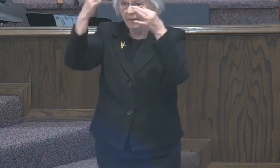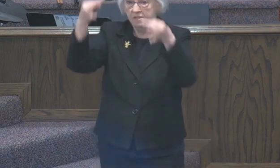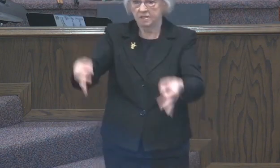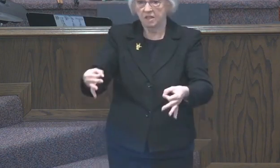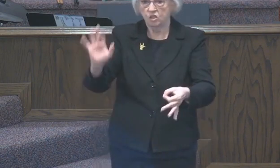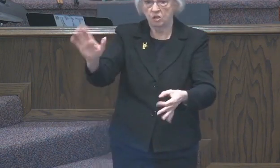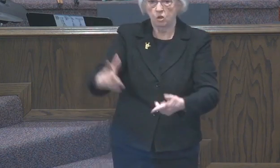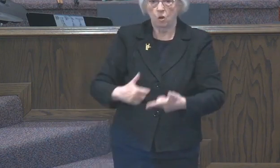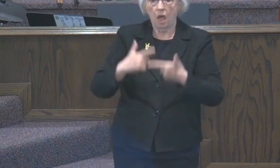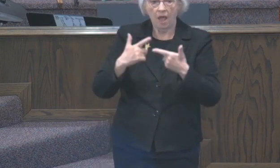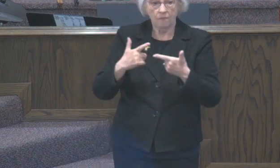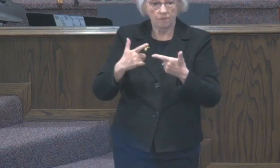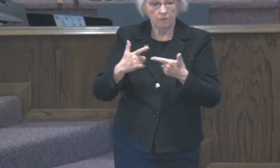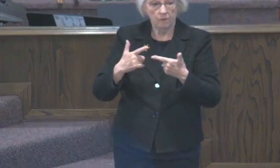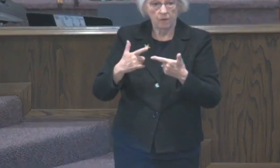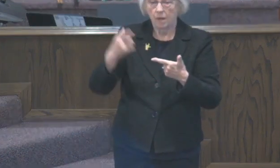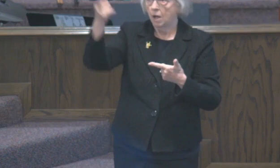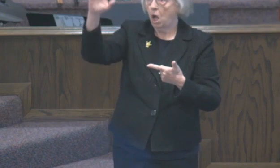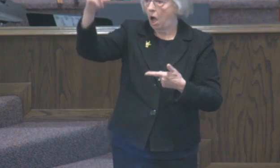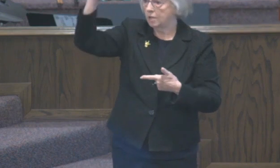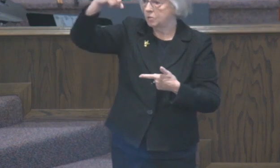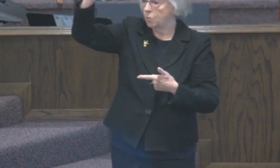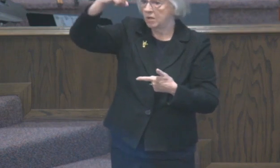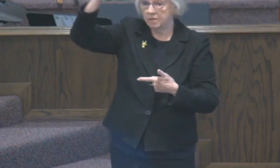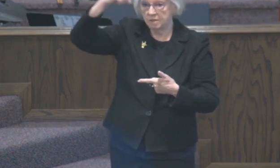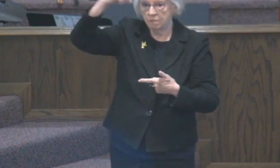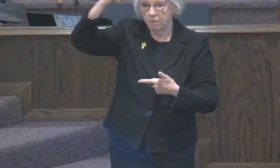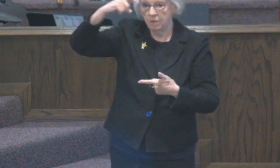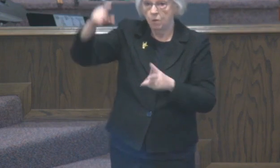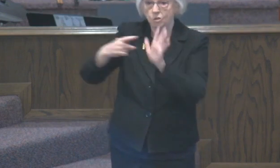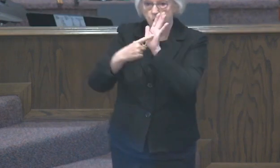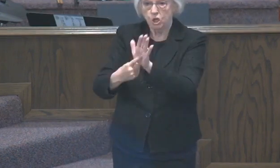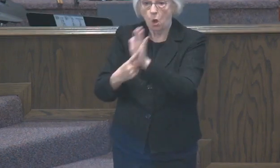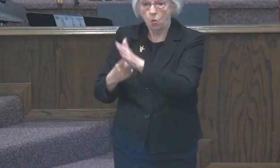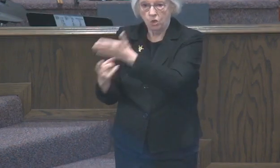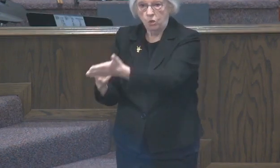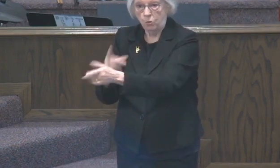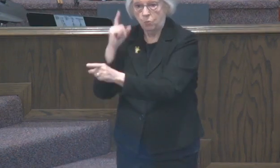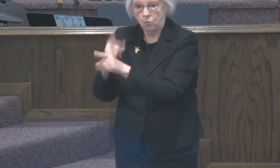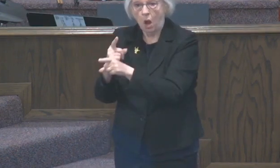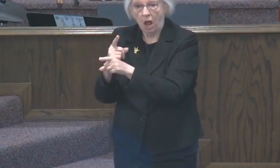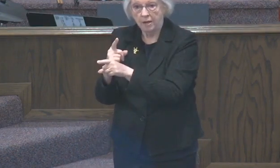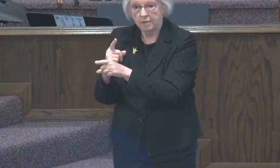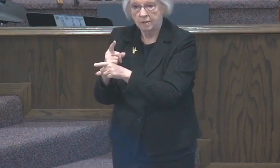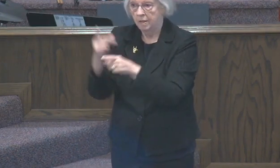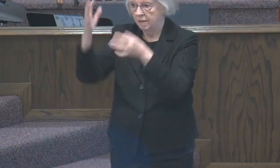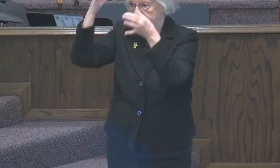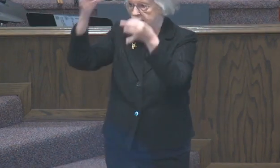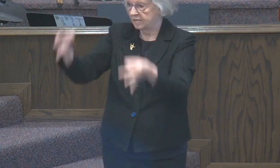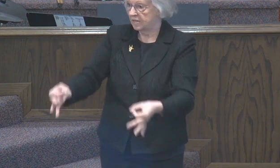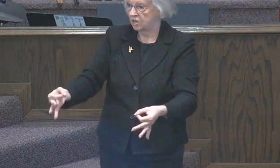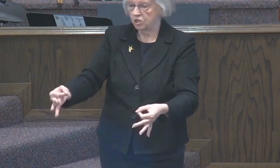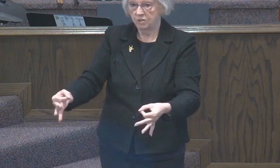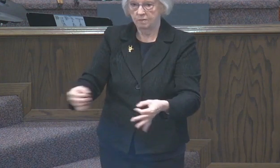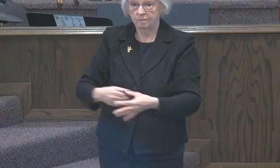from the Holy Spirit. We are to ask, we are to seek, we are to knock on